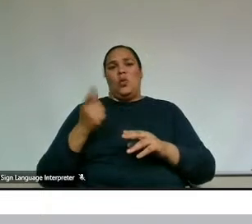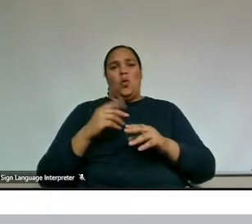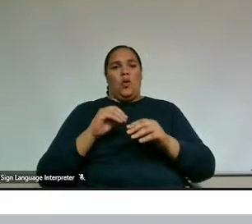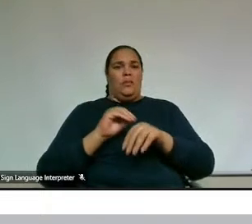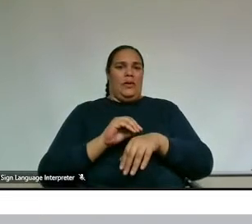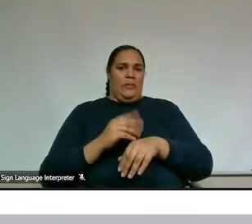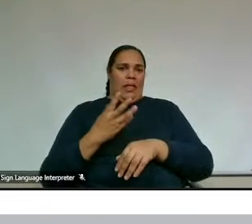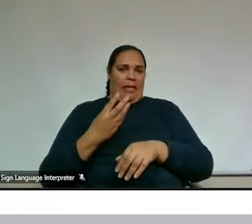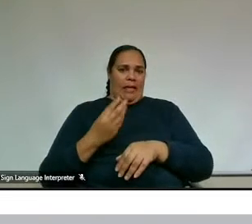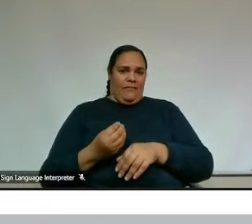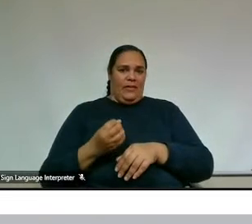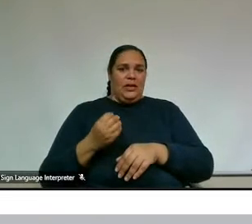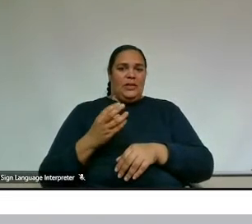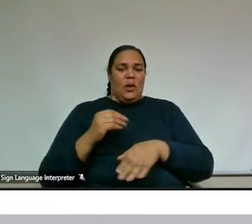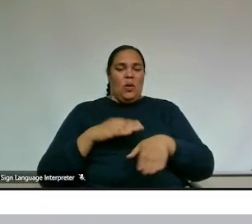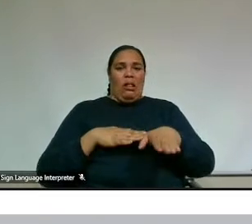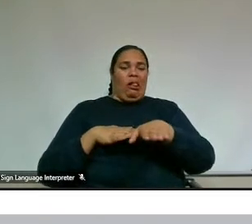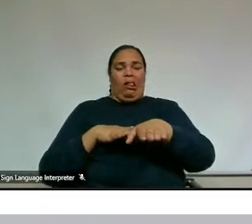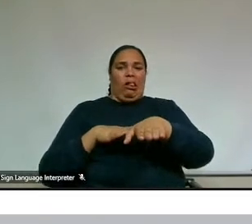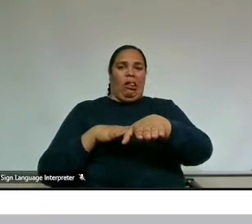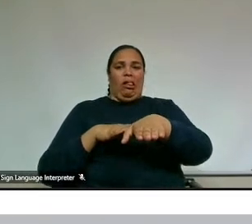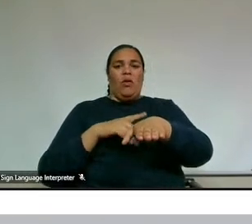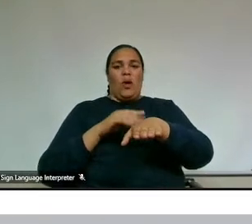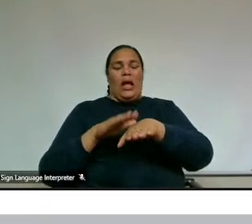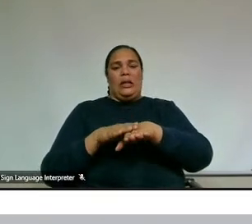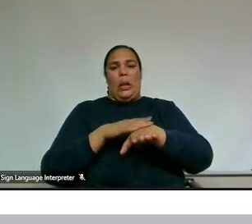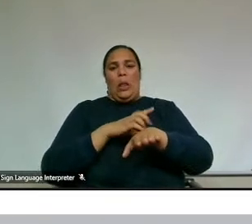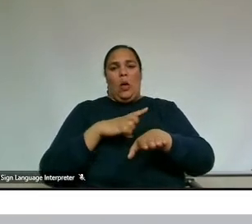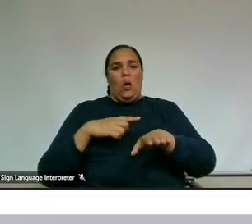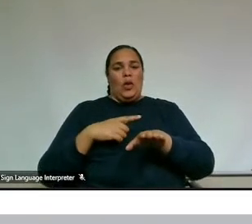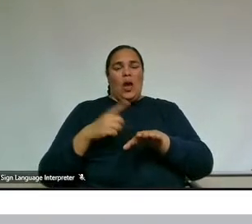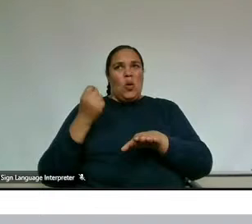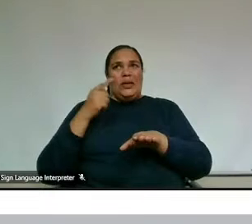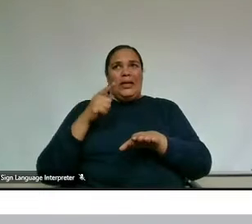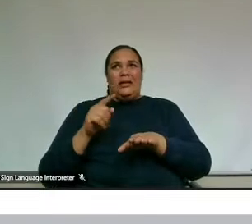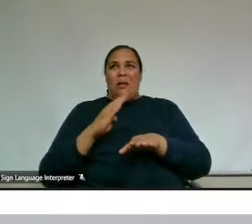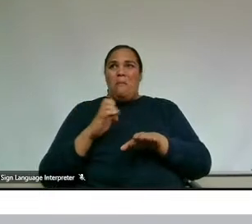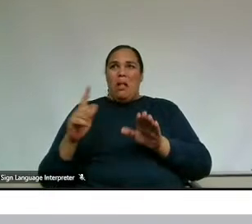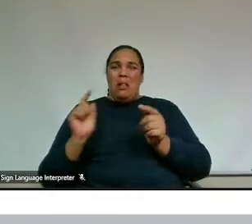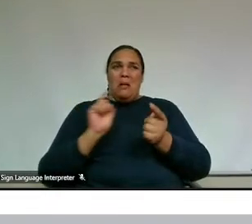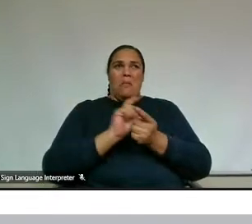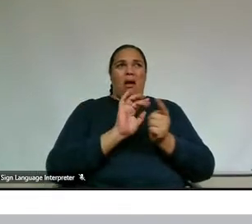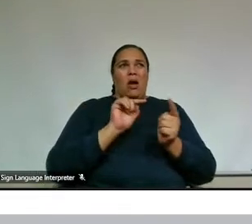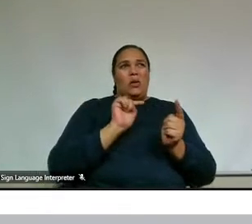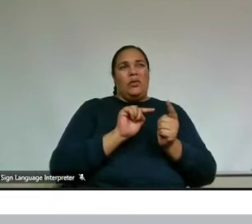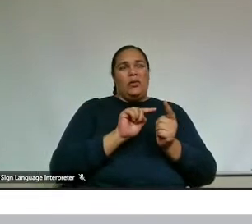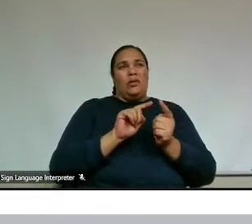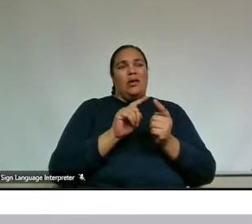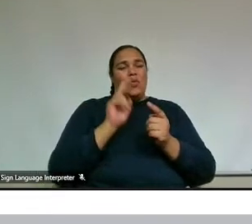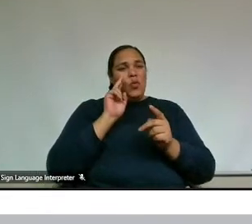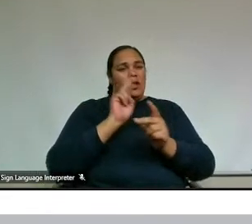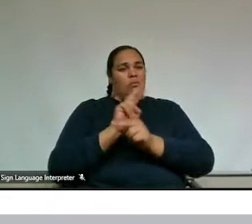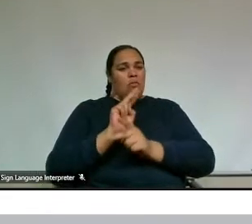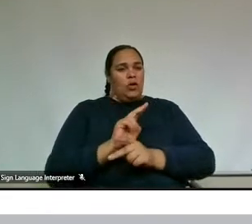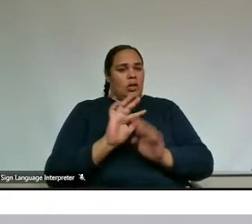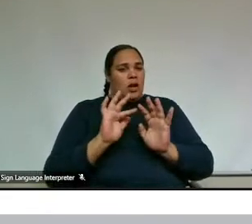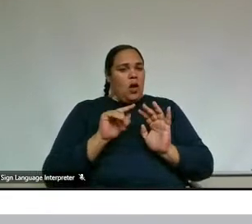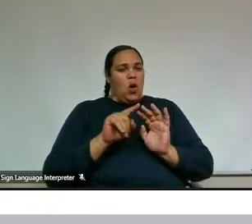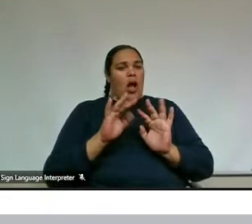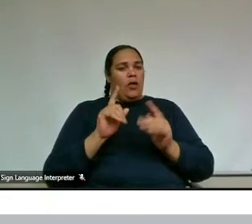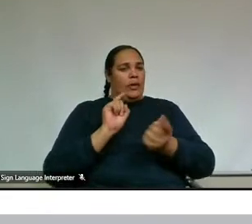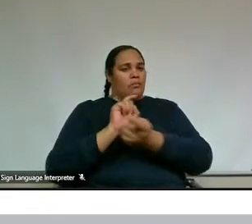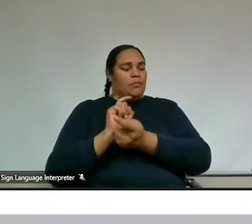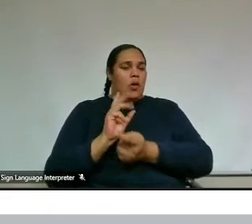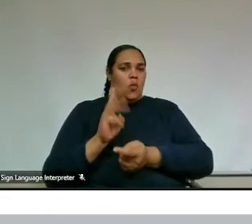So I cannot see that this bill address how that will be regulated and how that will be